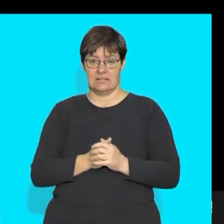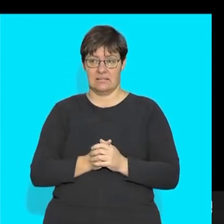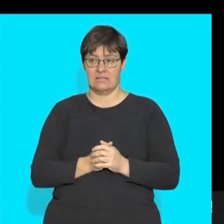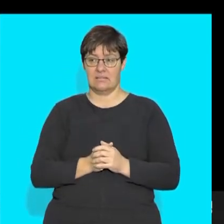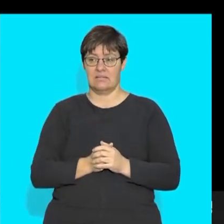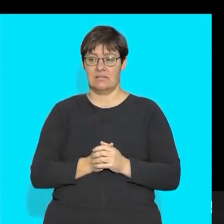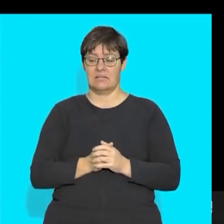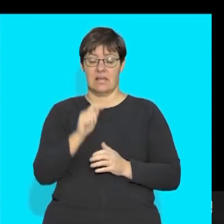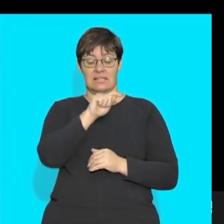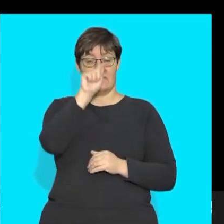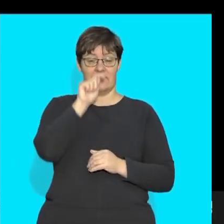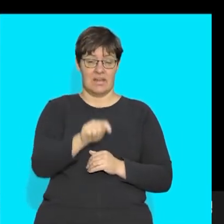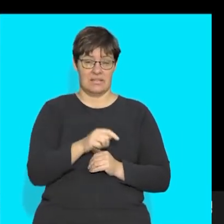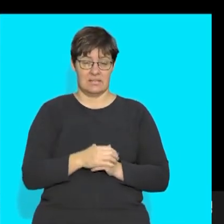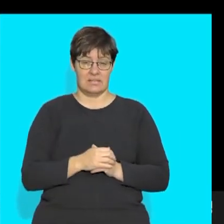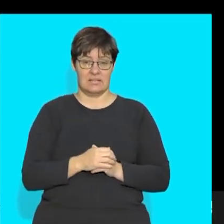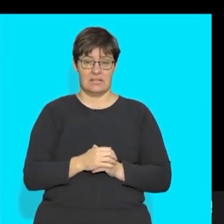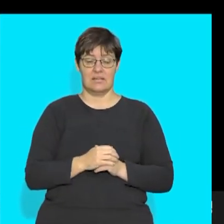19 divided by